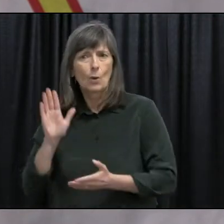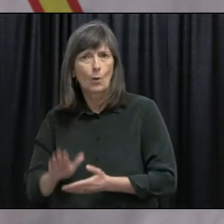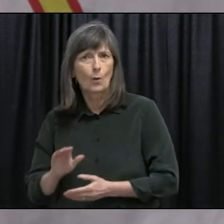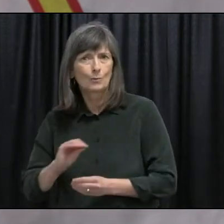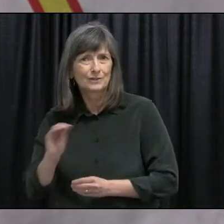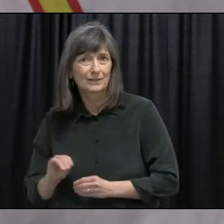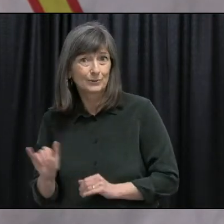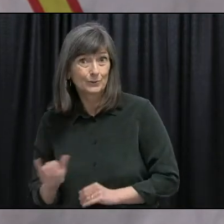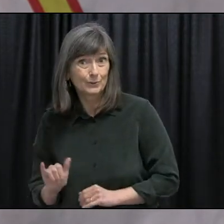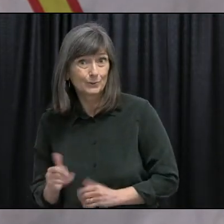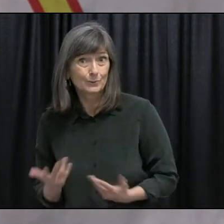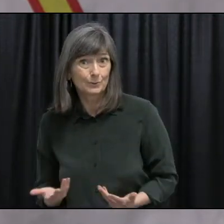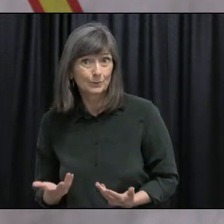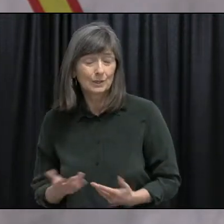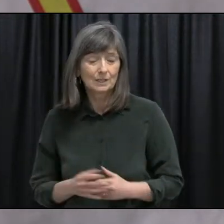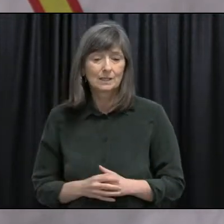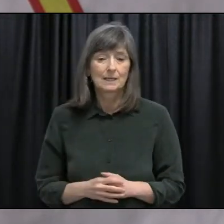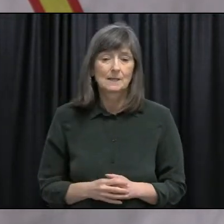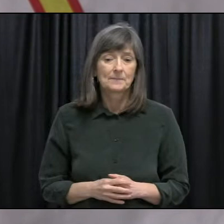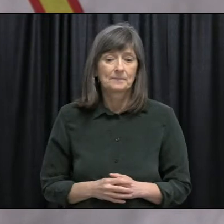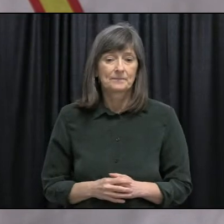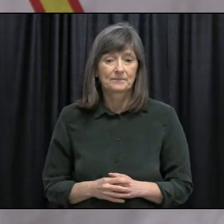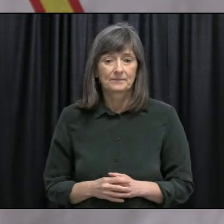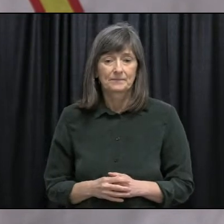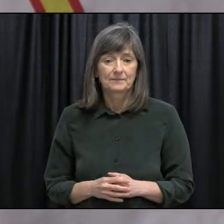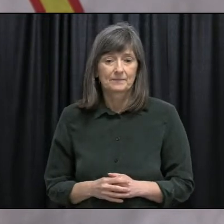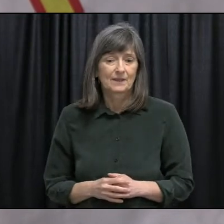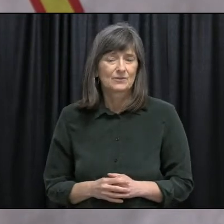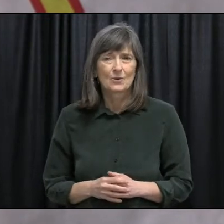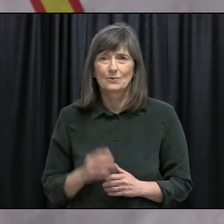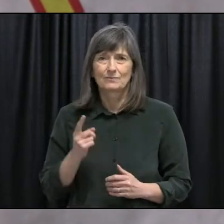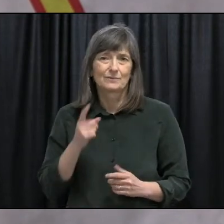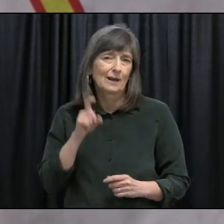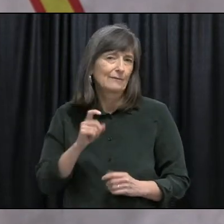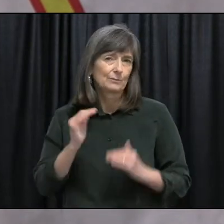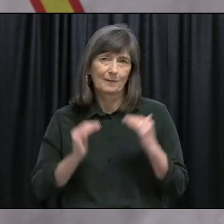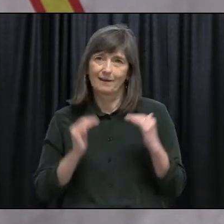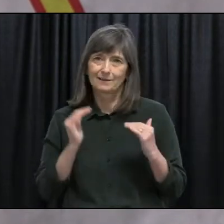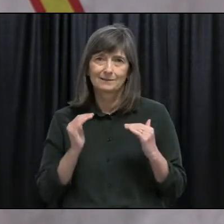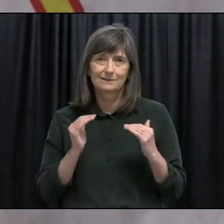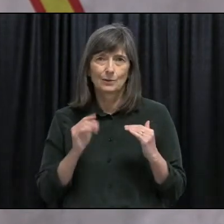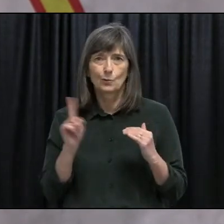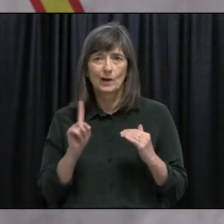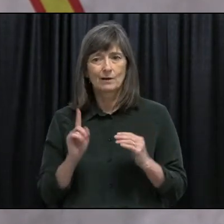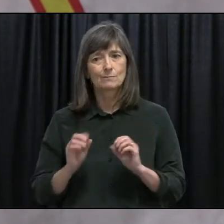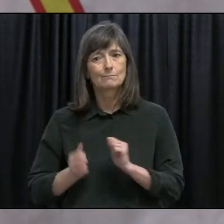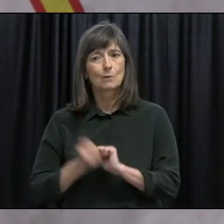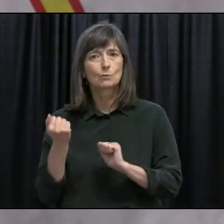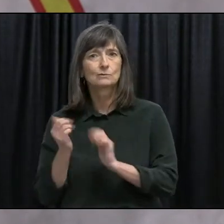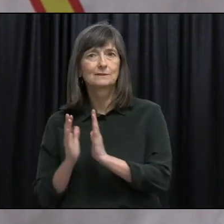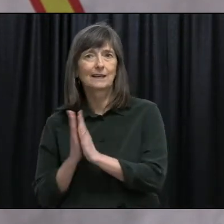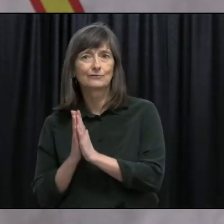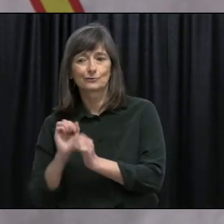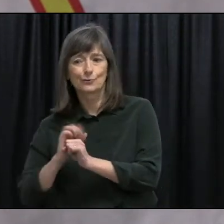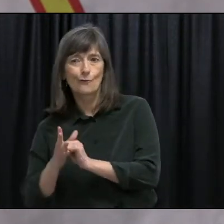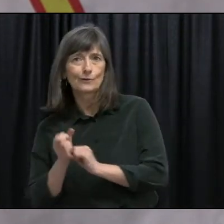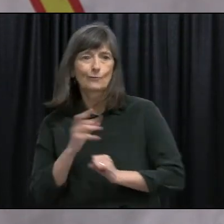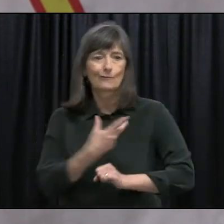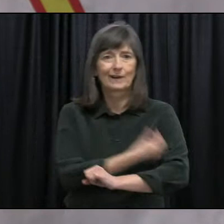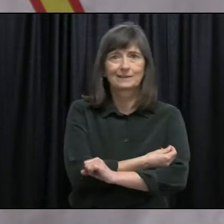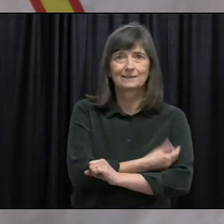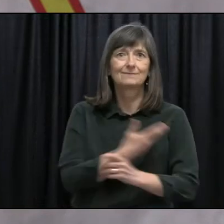well. And so that's, you have to balance those risks for both of them. And